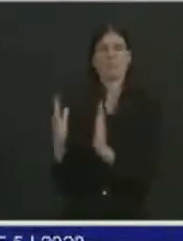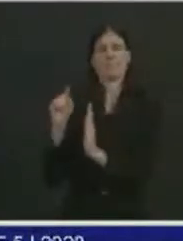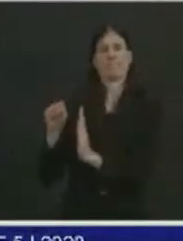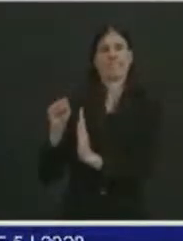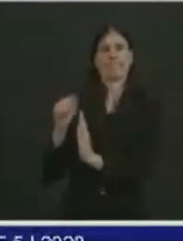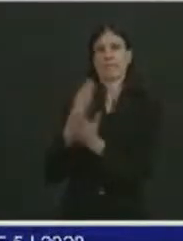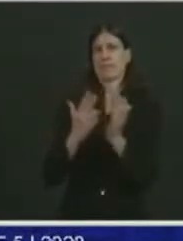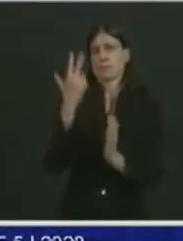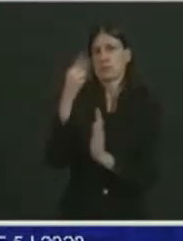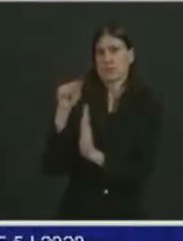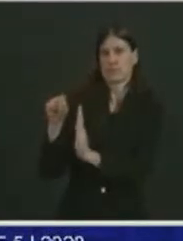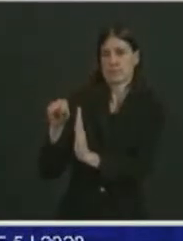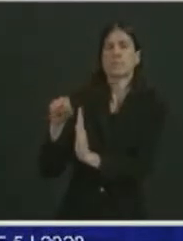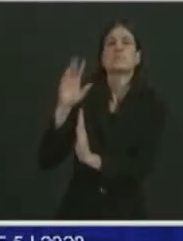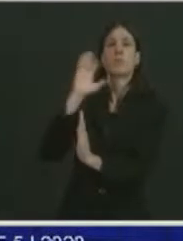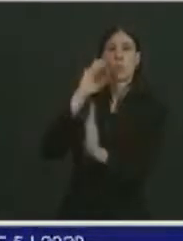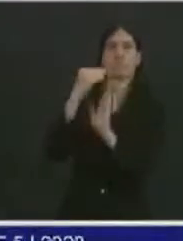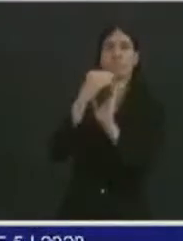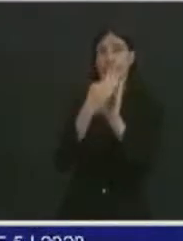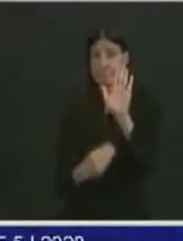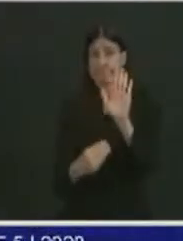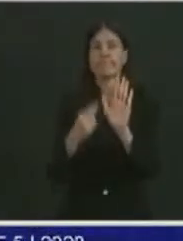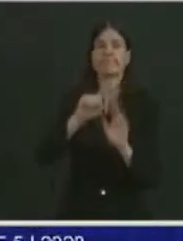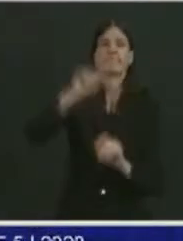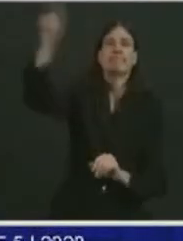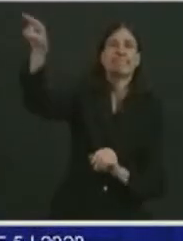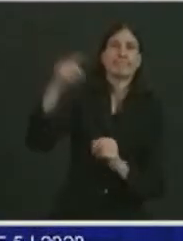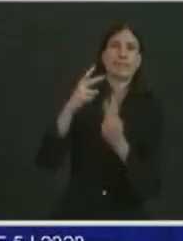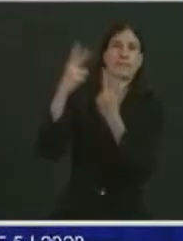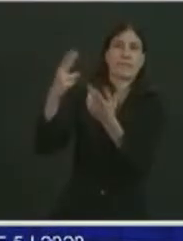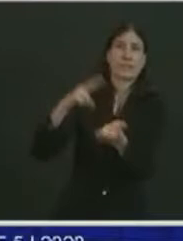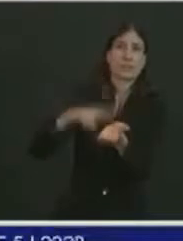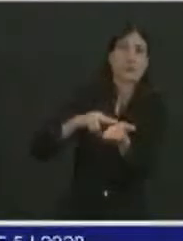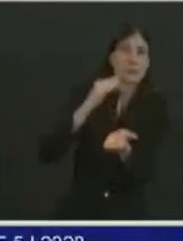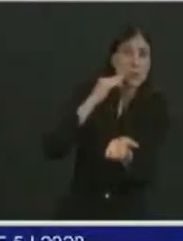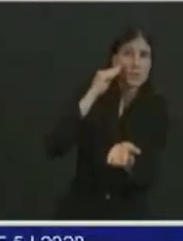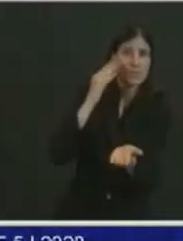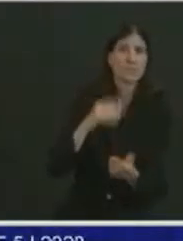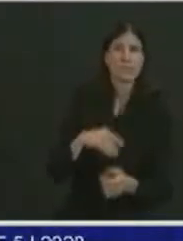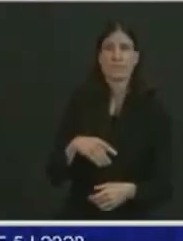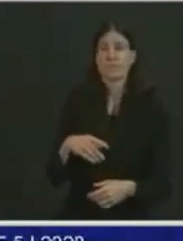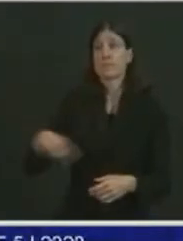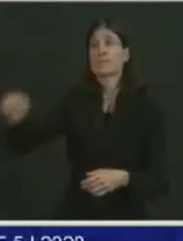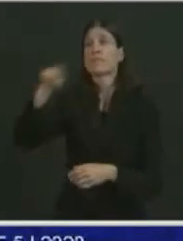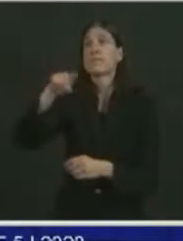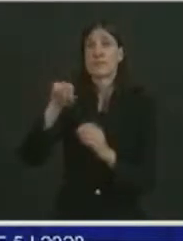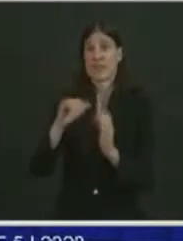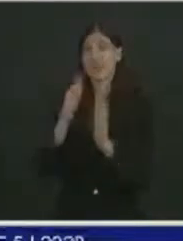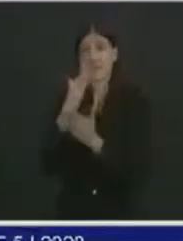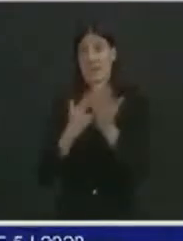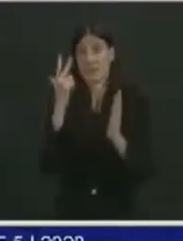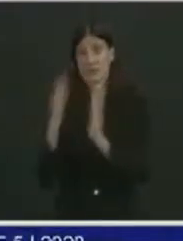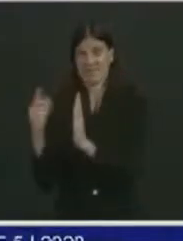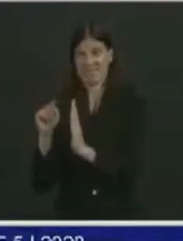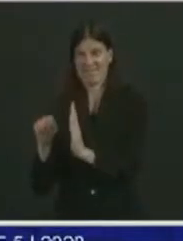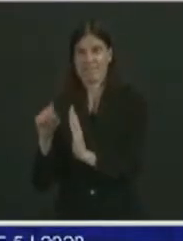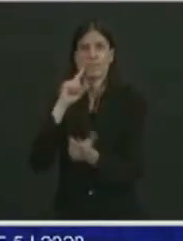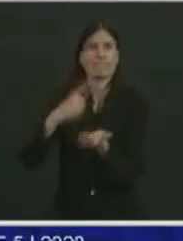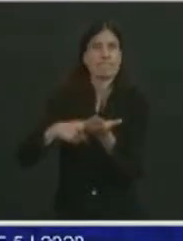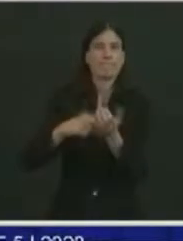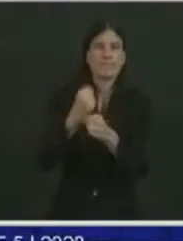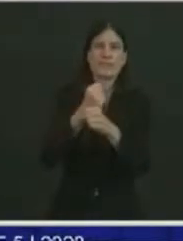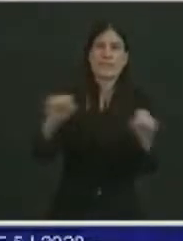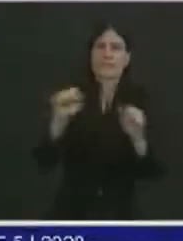for facilities in many areas, including screening appropriately, distancing, scheduling of visits,